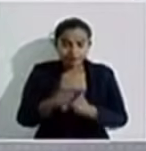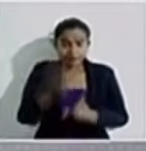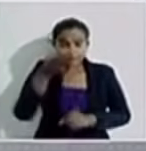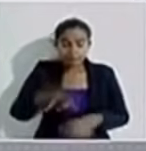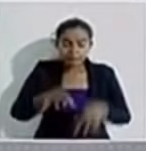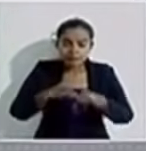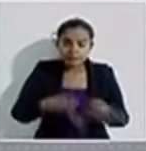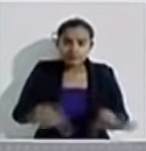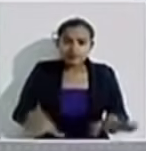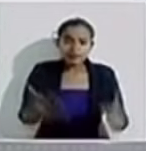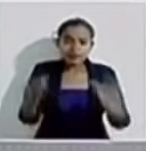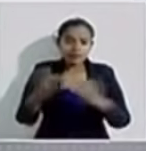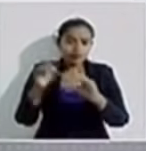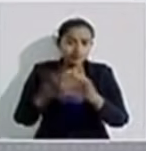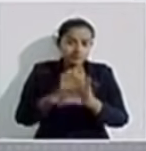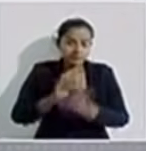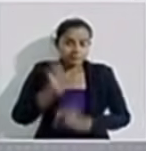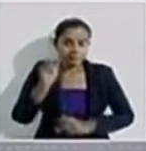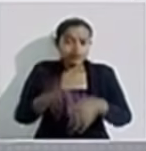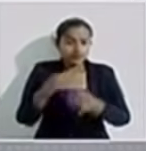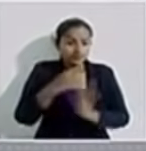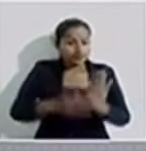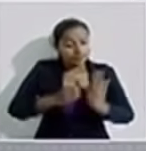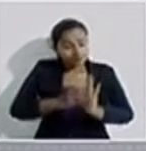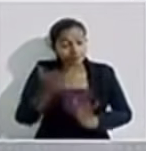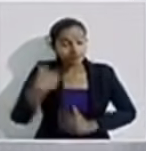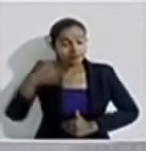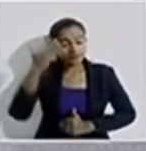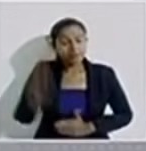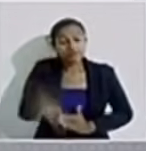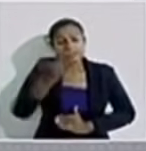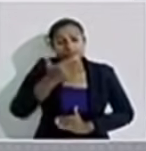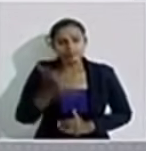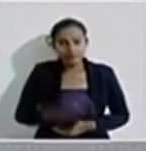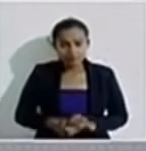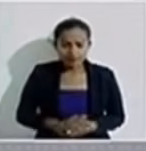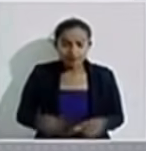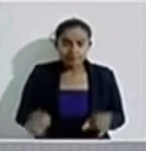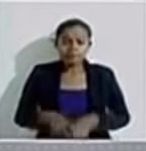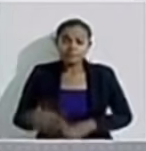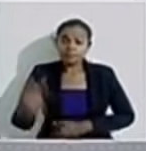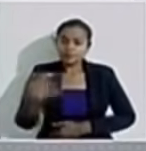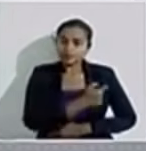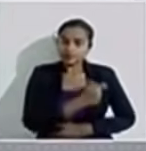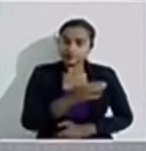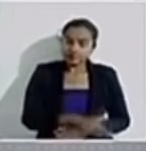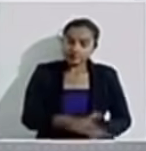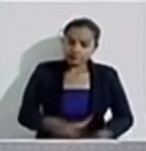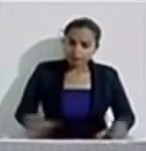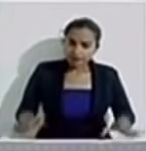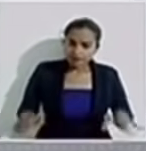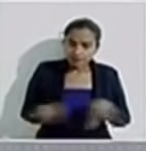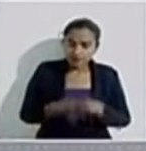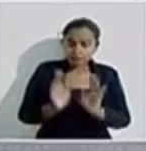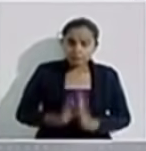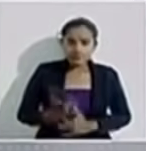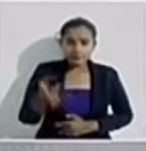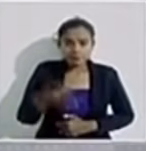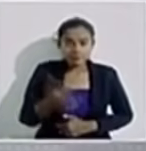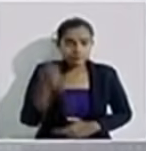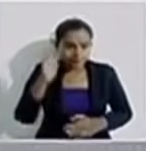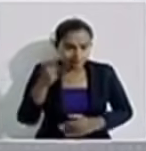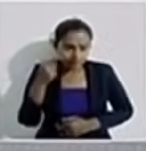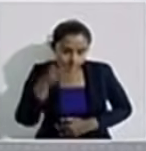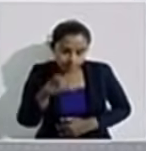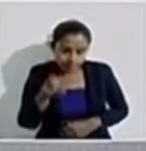the country. The AMS says when vaccinating school children, Pfizer-BioNTech should be considered as the most suitable vaccine,